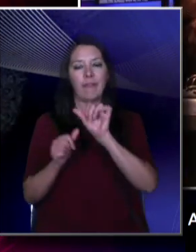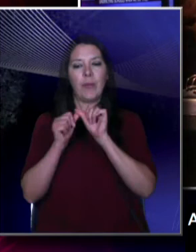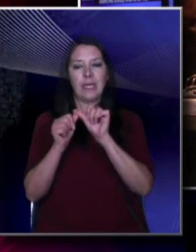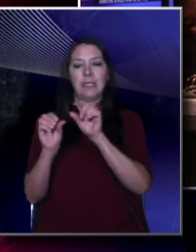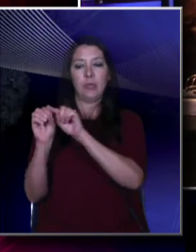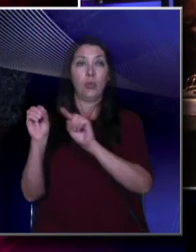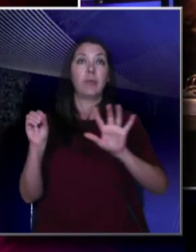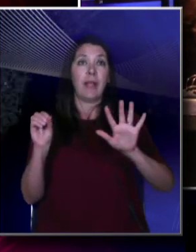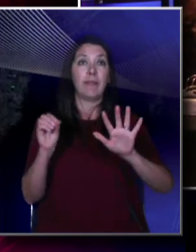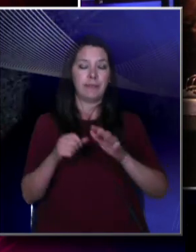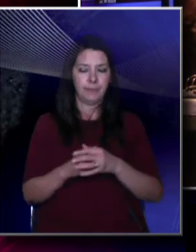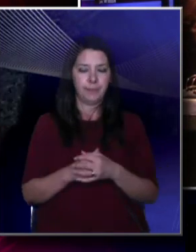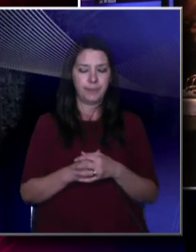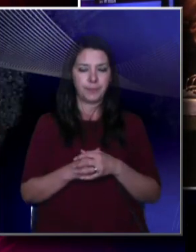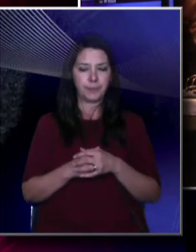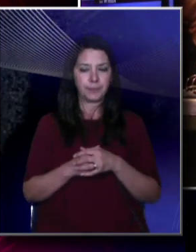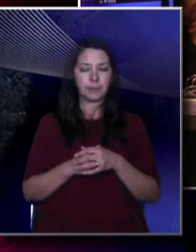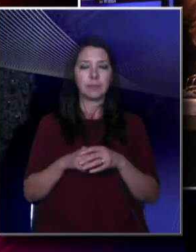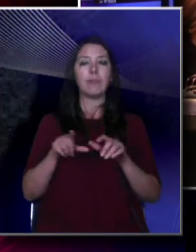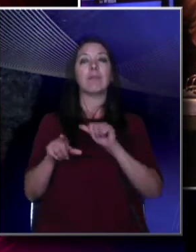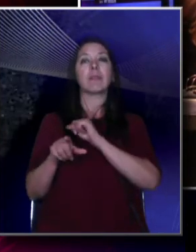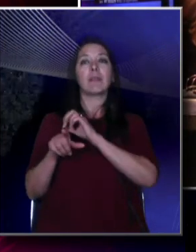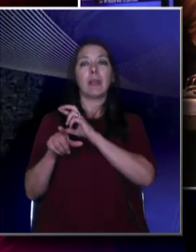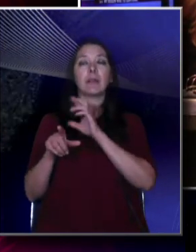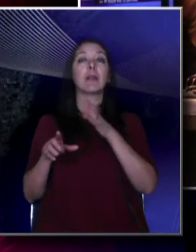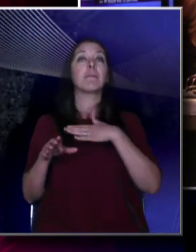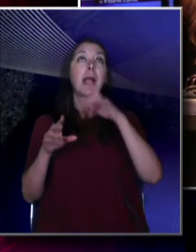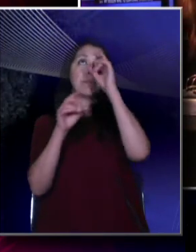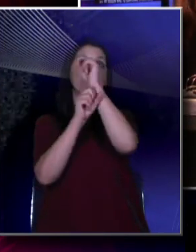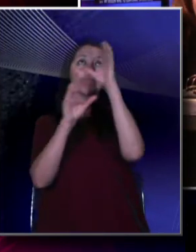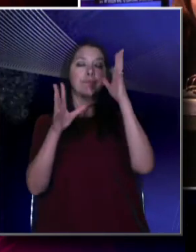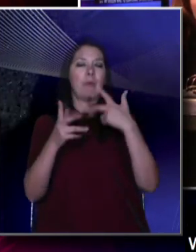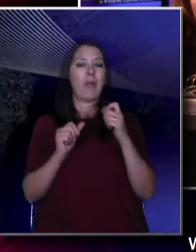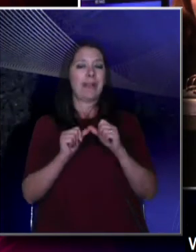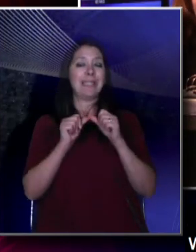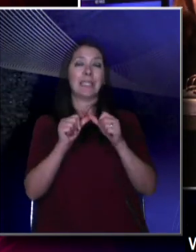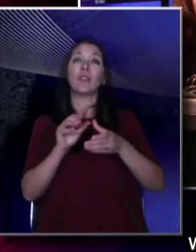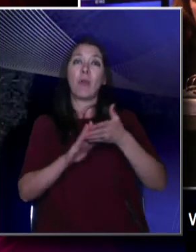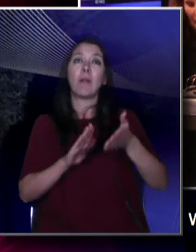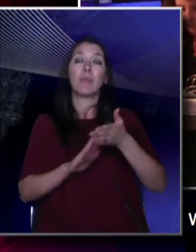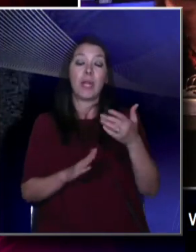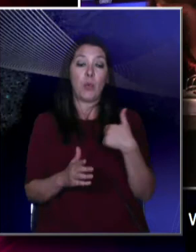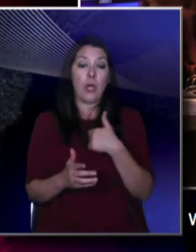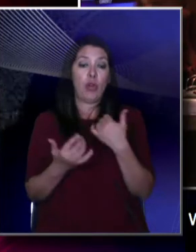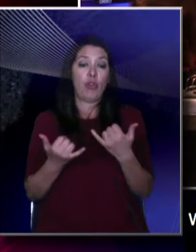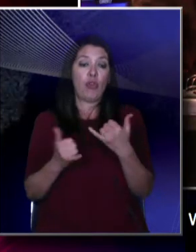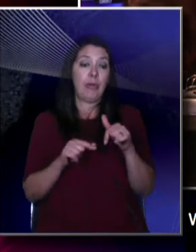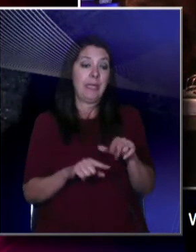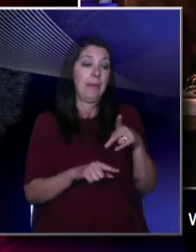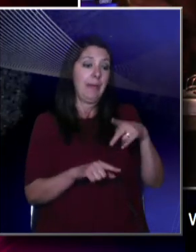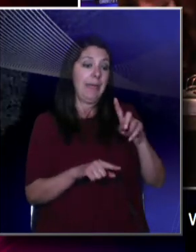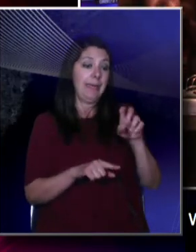My vision was to continue operating what we have currently at PDSD,